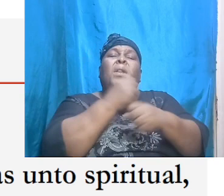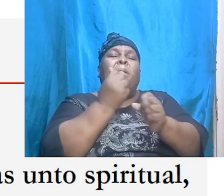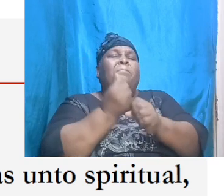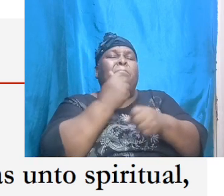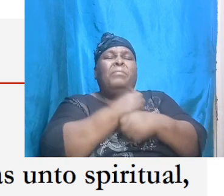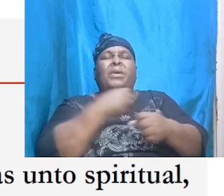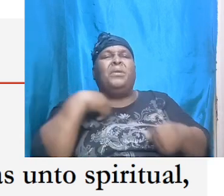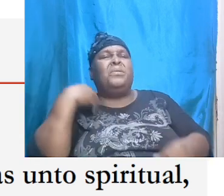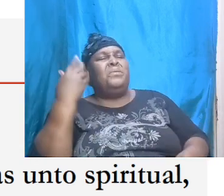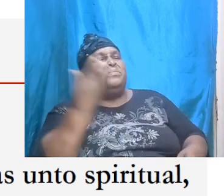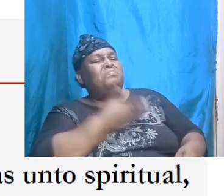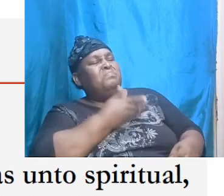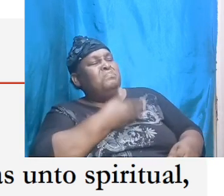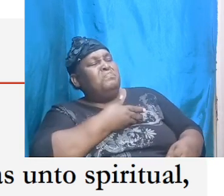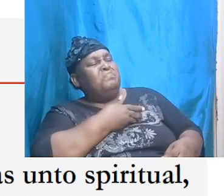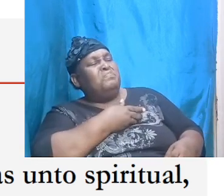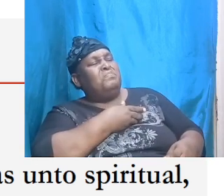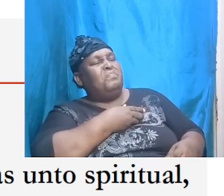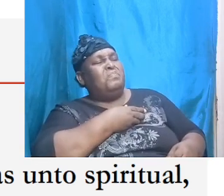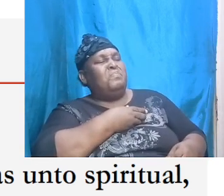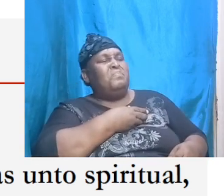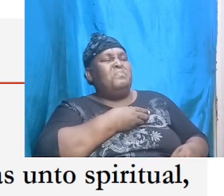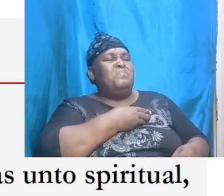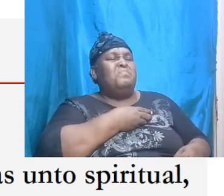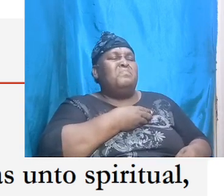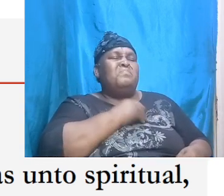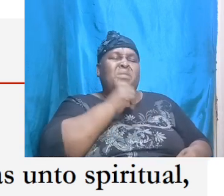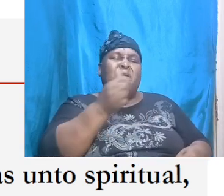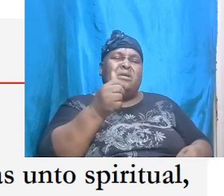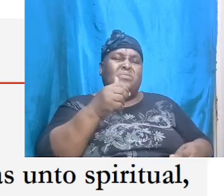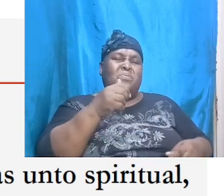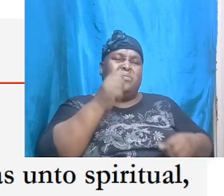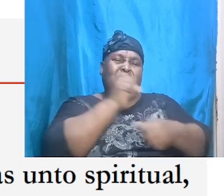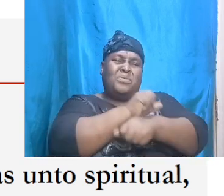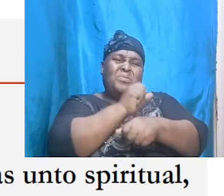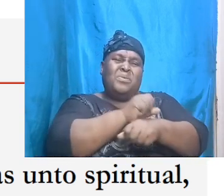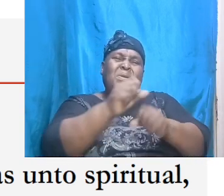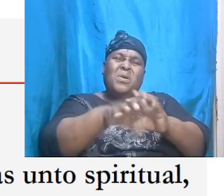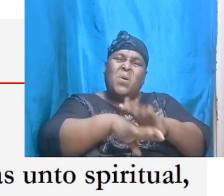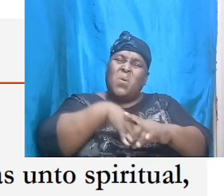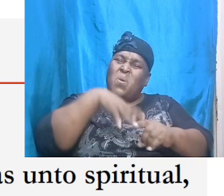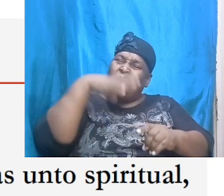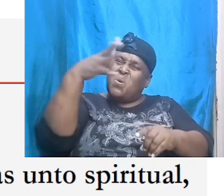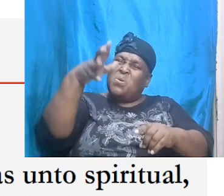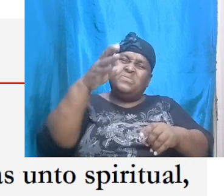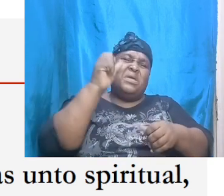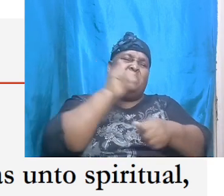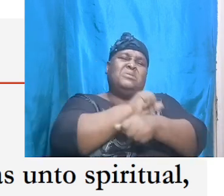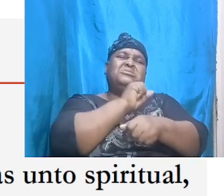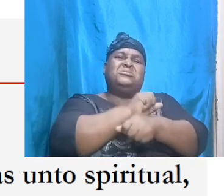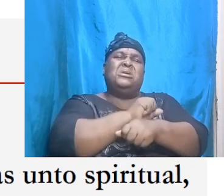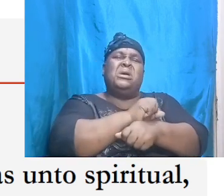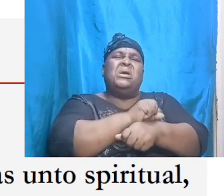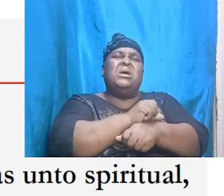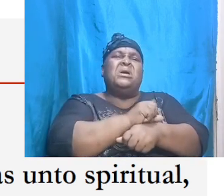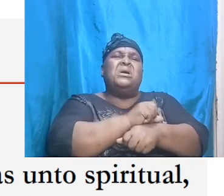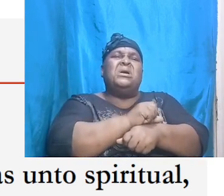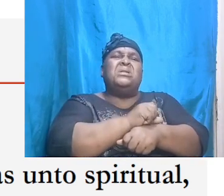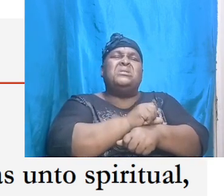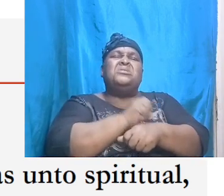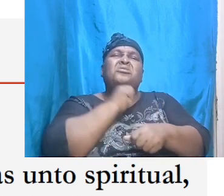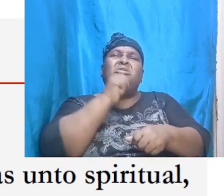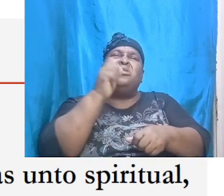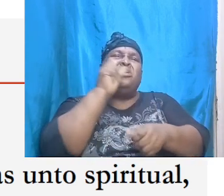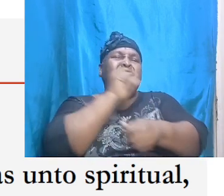God, us to make a lot of things not work. When you're out of your place, when you burn out and you're not functioning as you should, you can cause